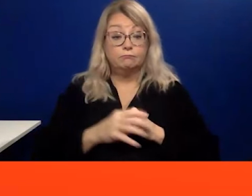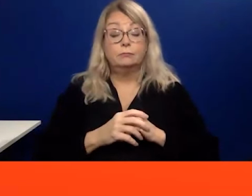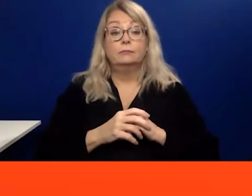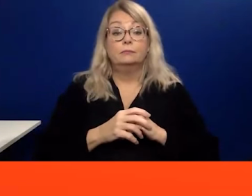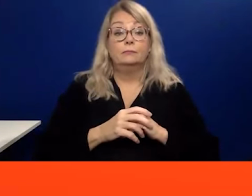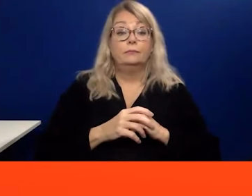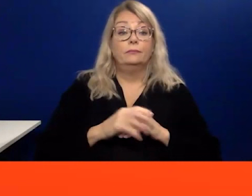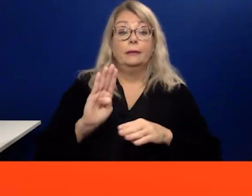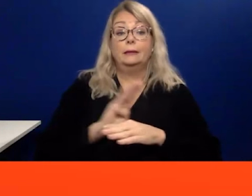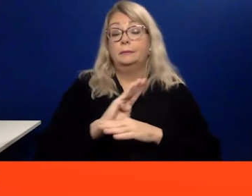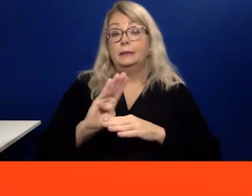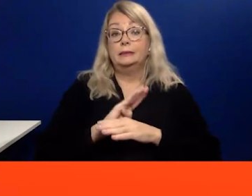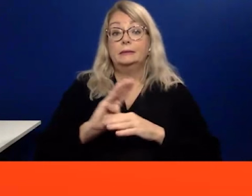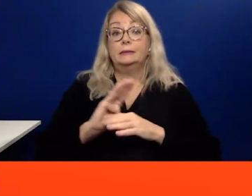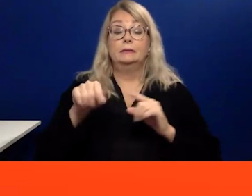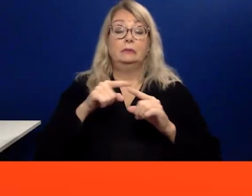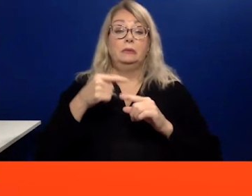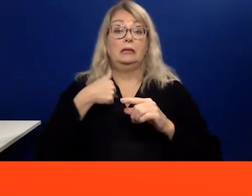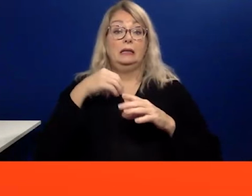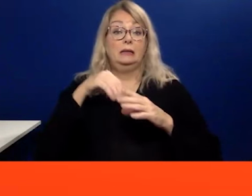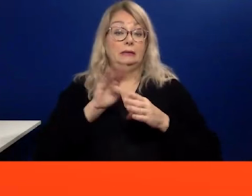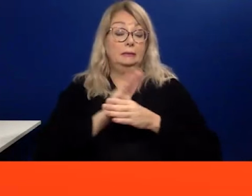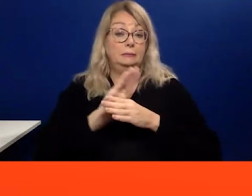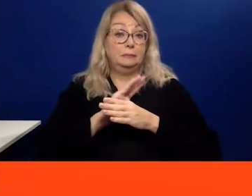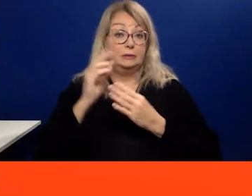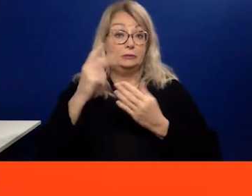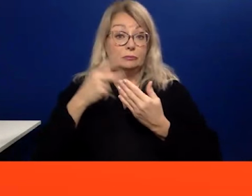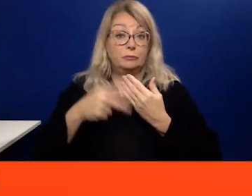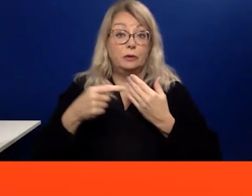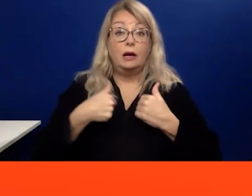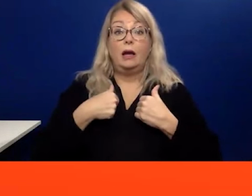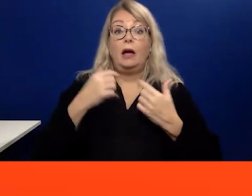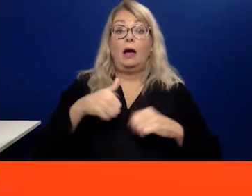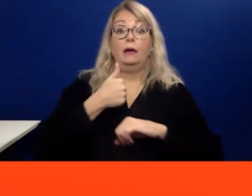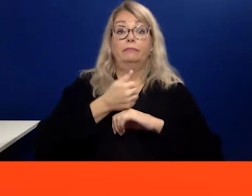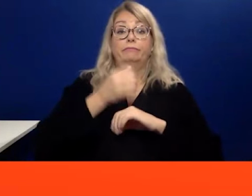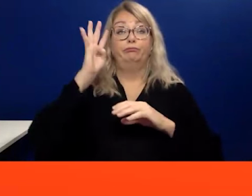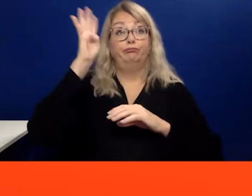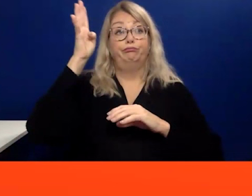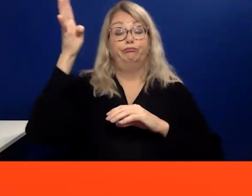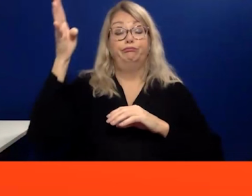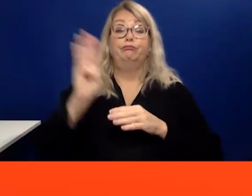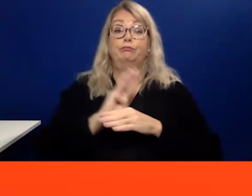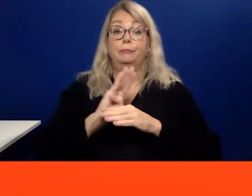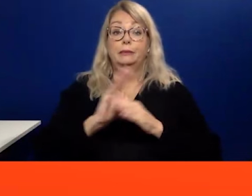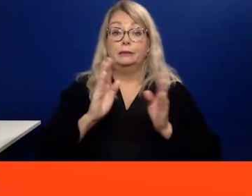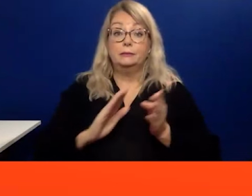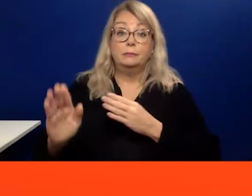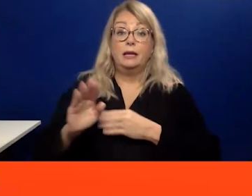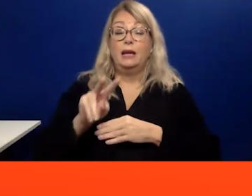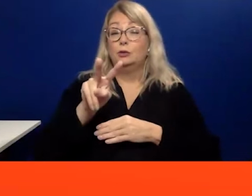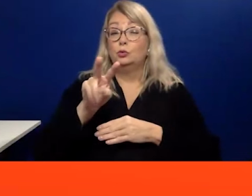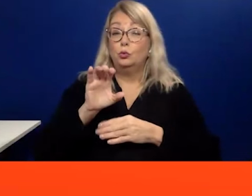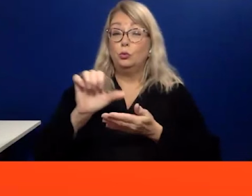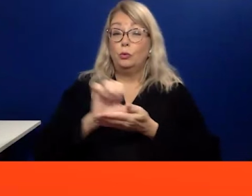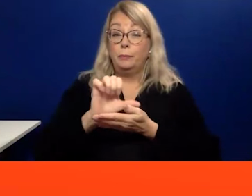And business, when I was in the business program, I had to write a comprehensive business plan. And it was comprehensive, 200 pages long, as I